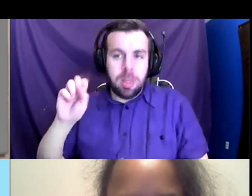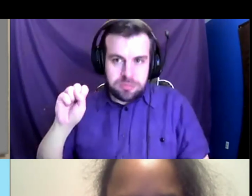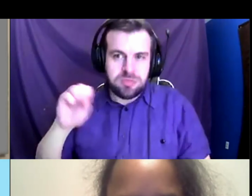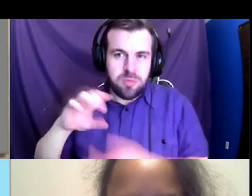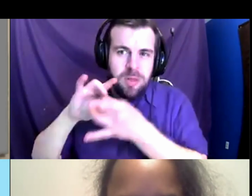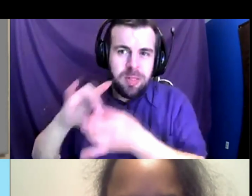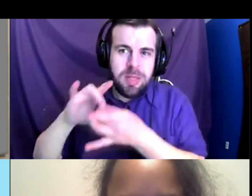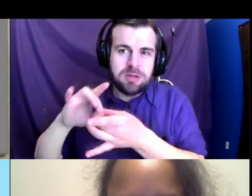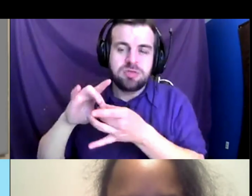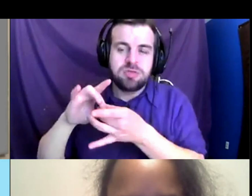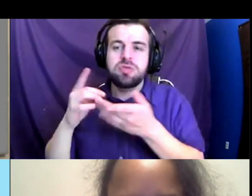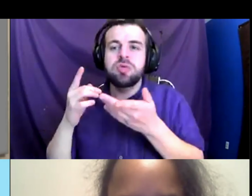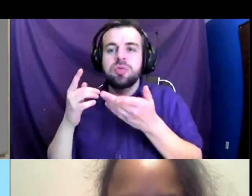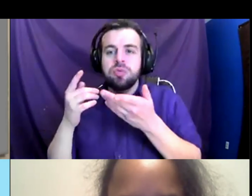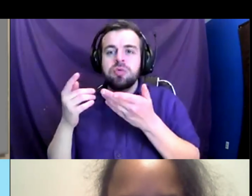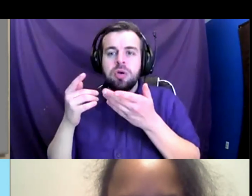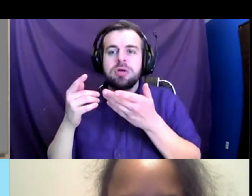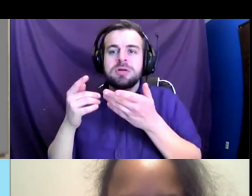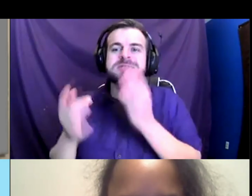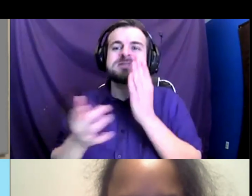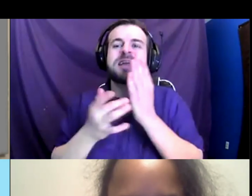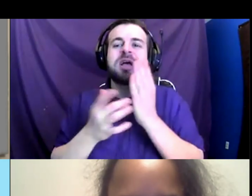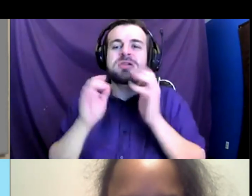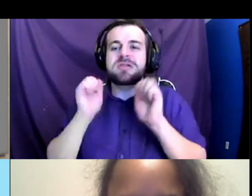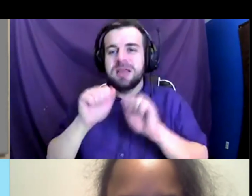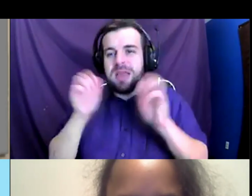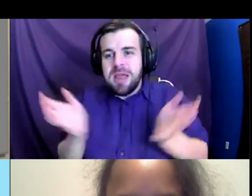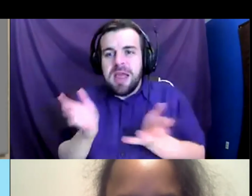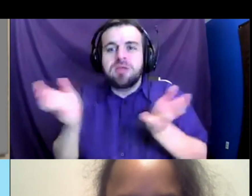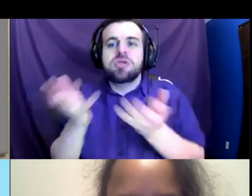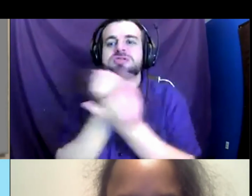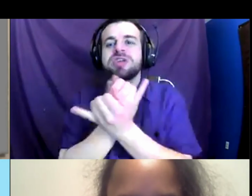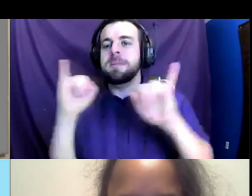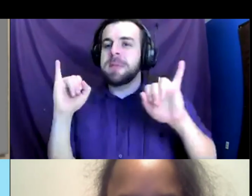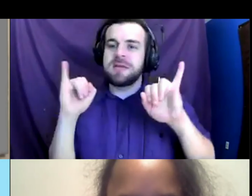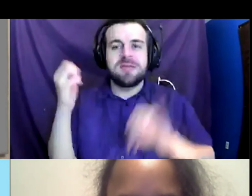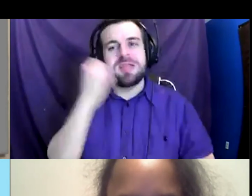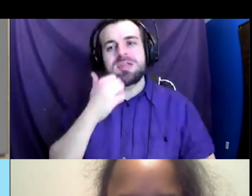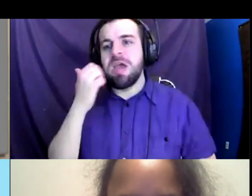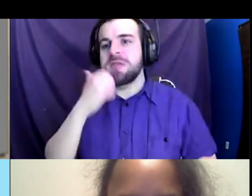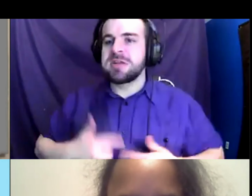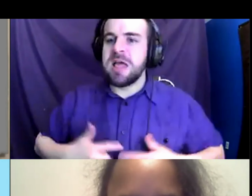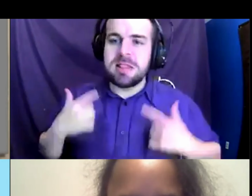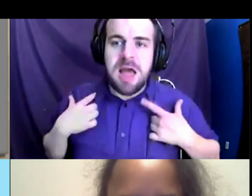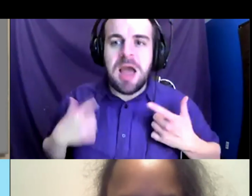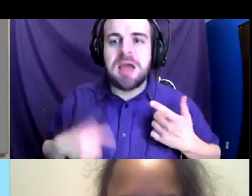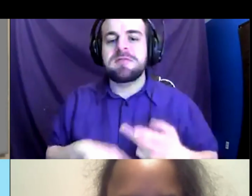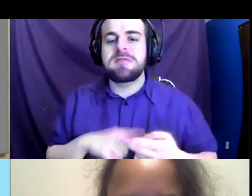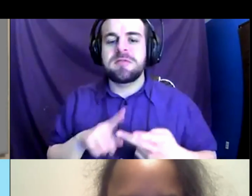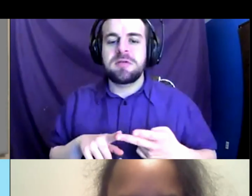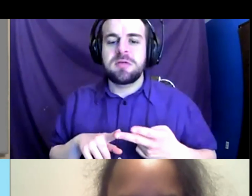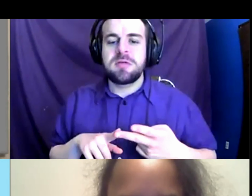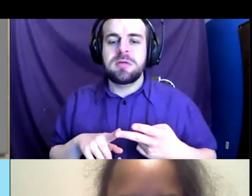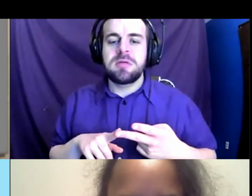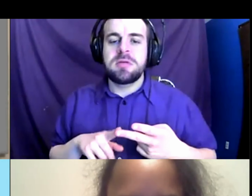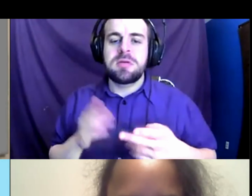ideas that encourage independence in activities of daily living tasks, completion, error correction,